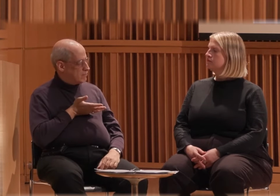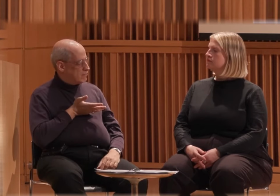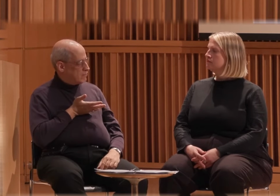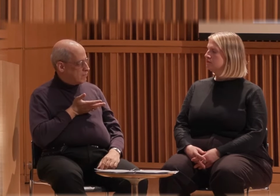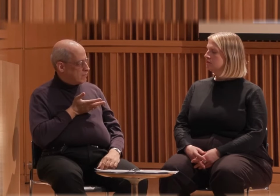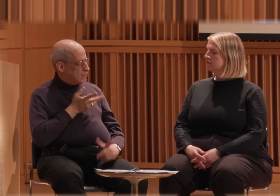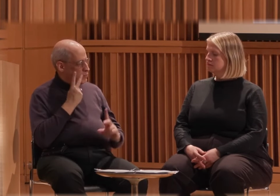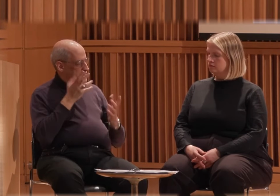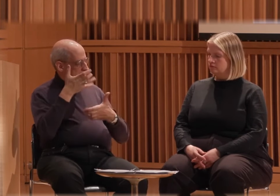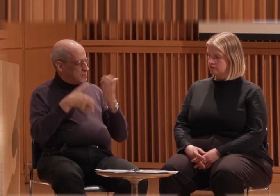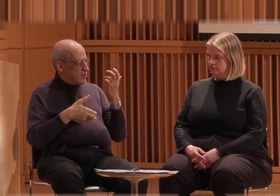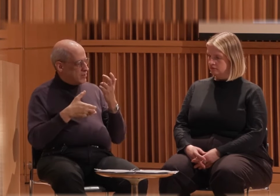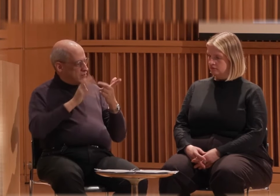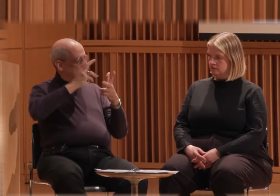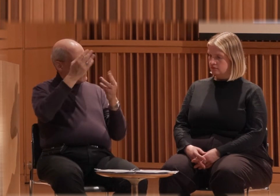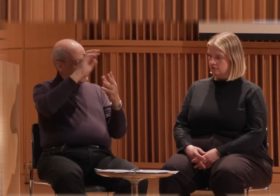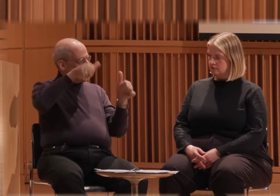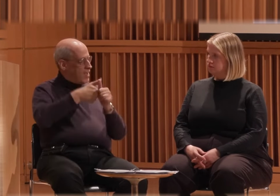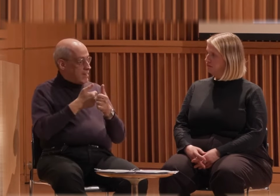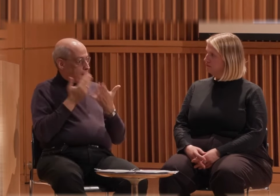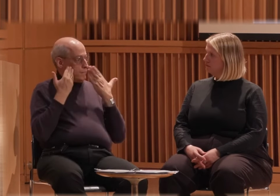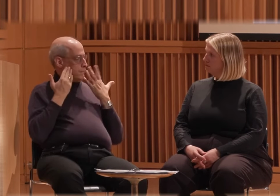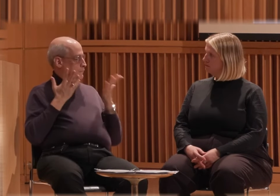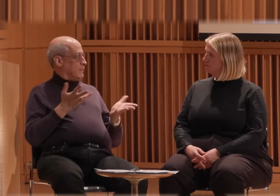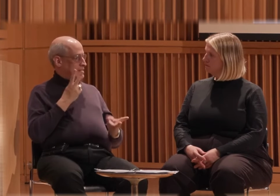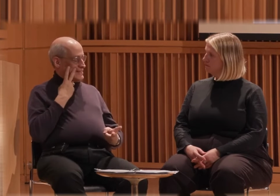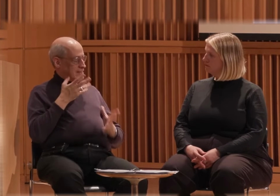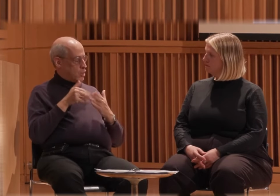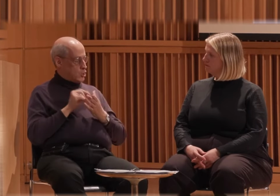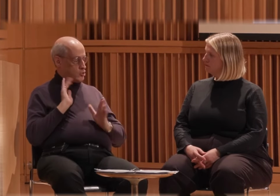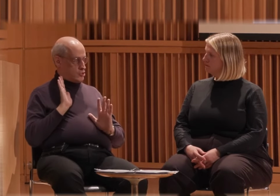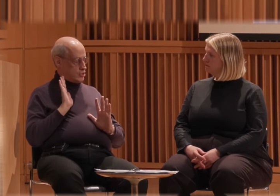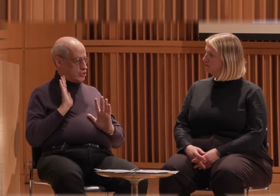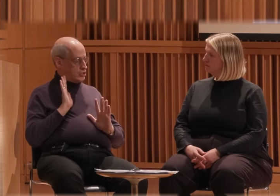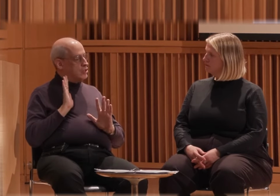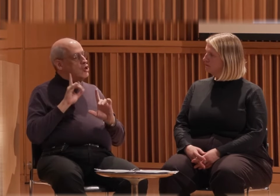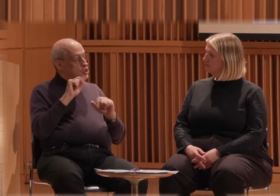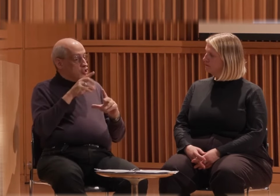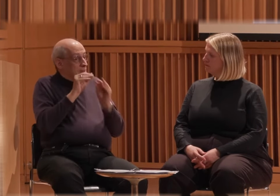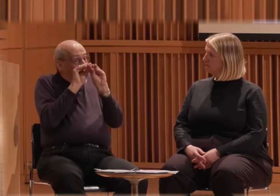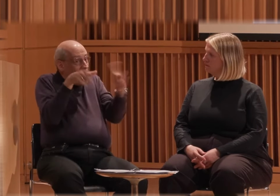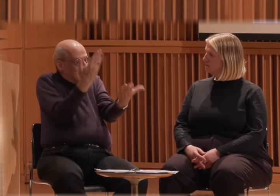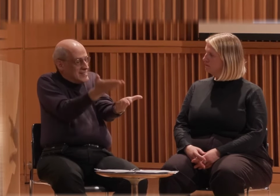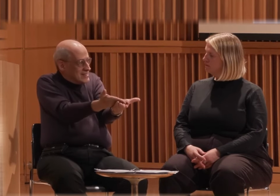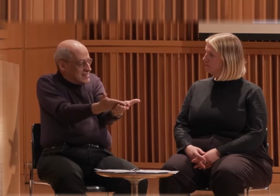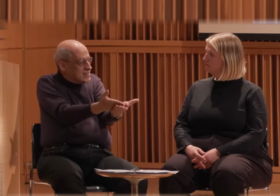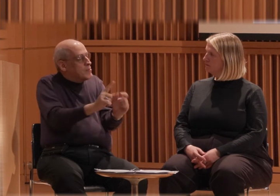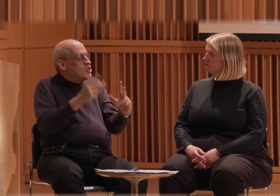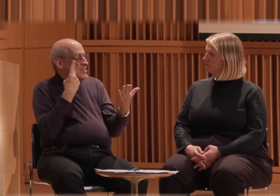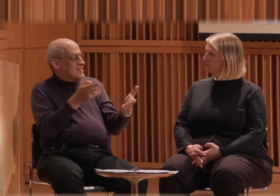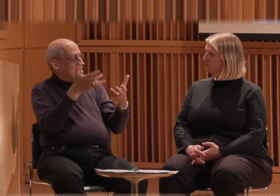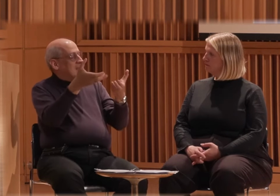why the disparity was occurring. So it seemed often that it was supposed to be self-evident. I was supposed to look at a